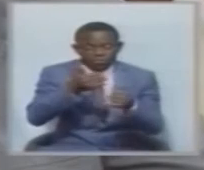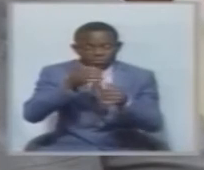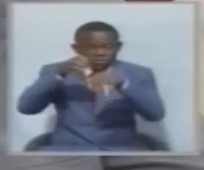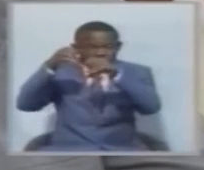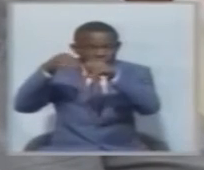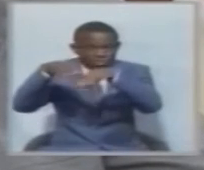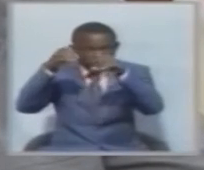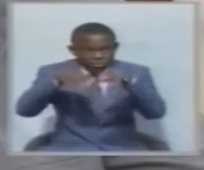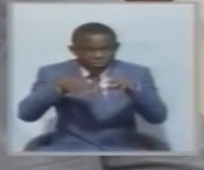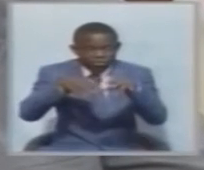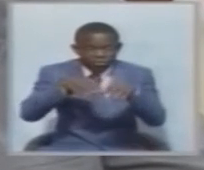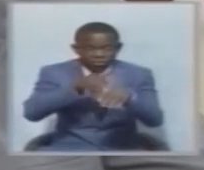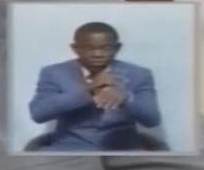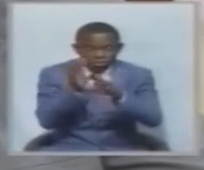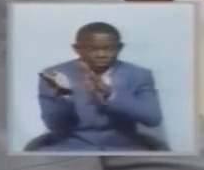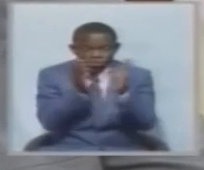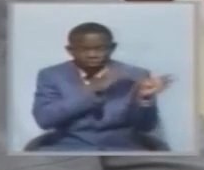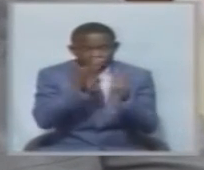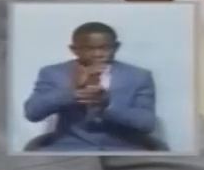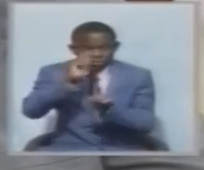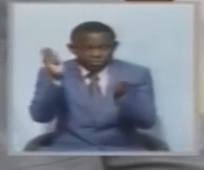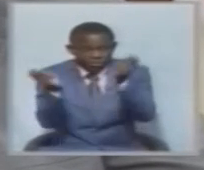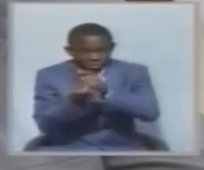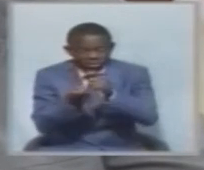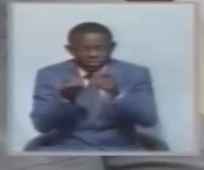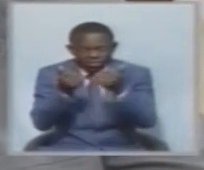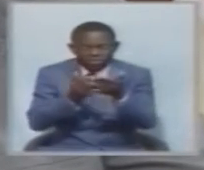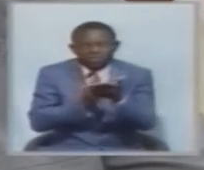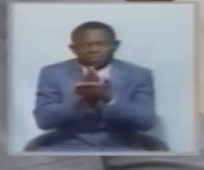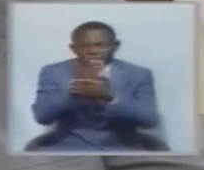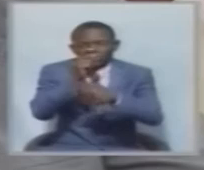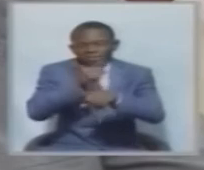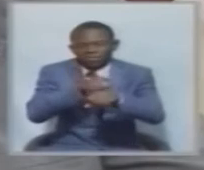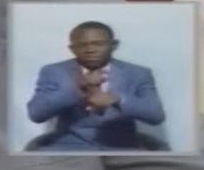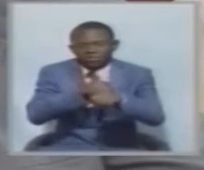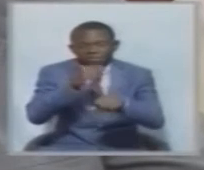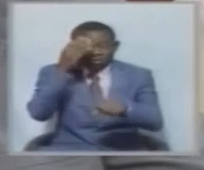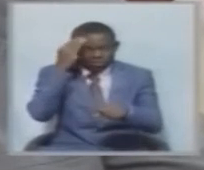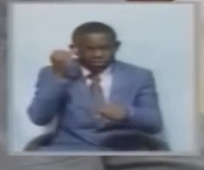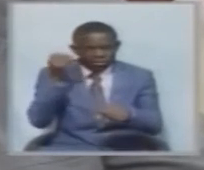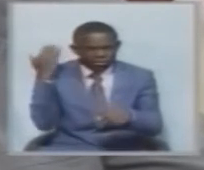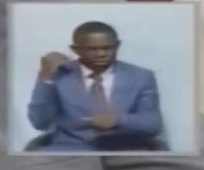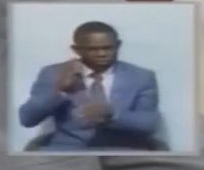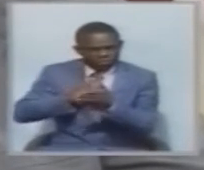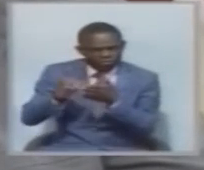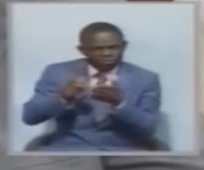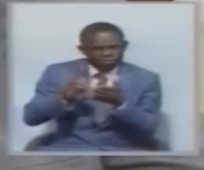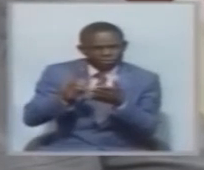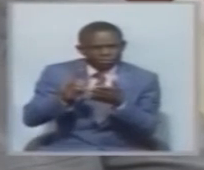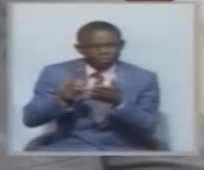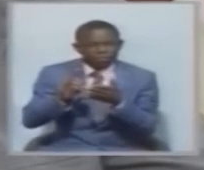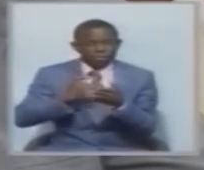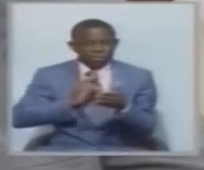comes at the right time when we are grappling with these issues to do with energy as well as climate change. How best can